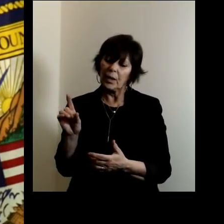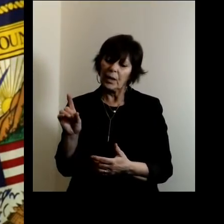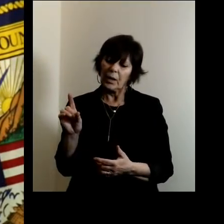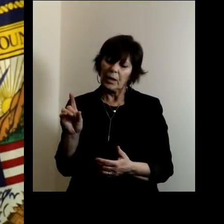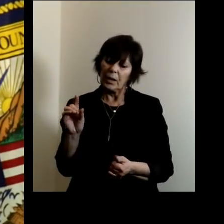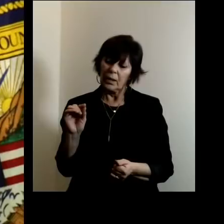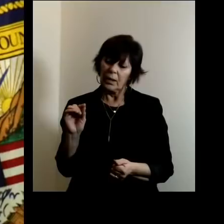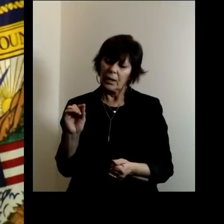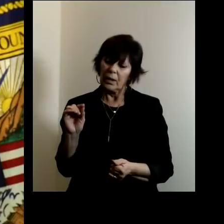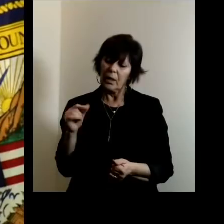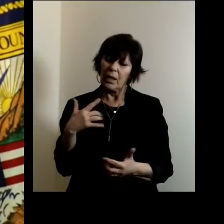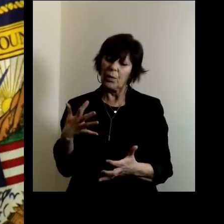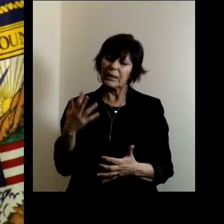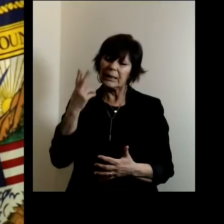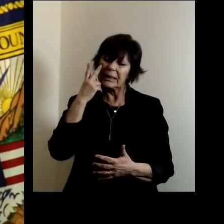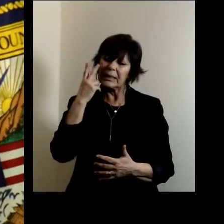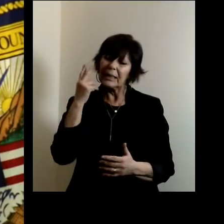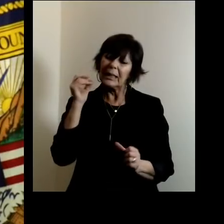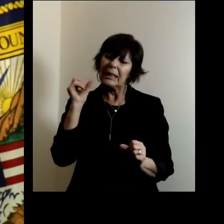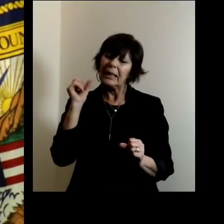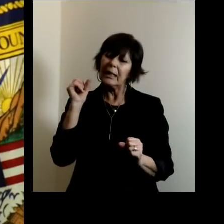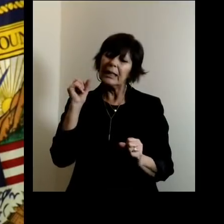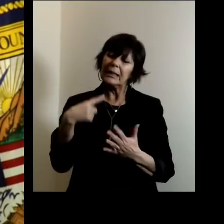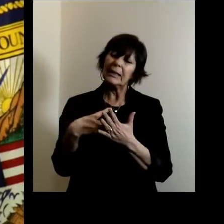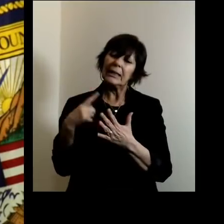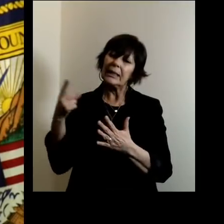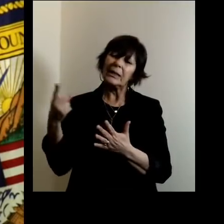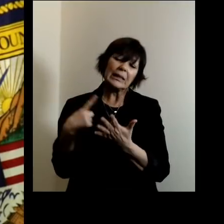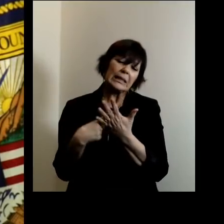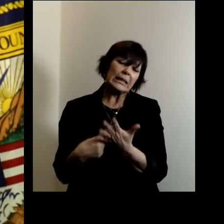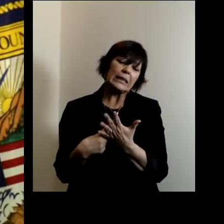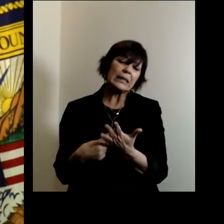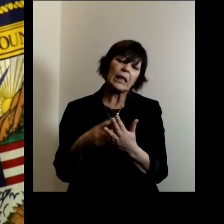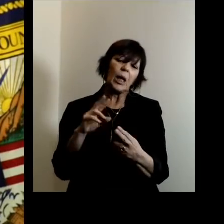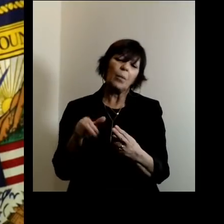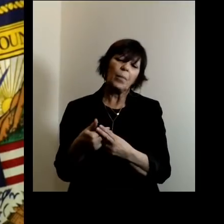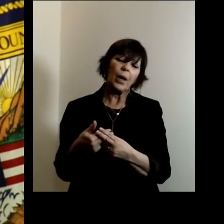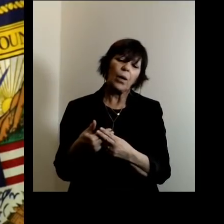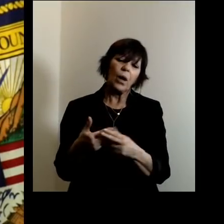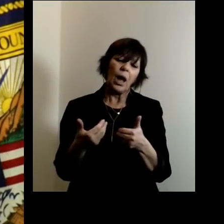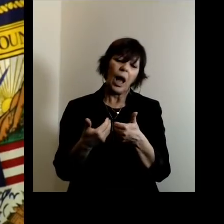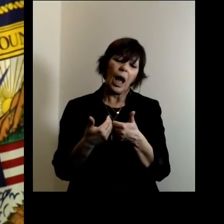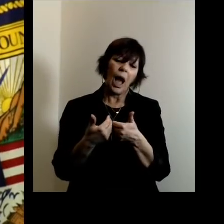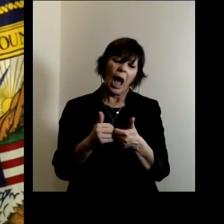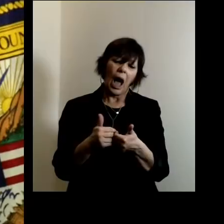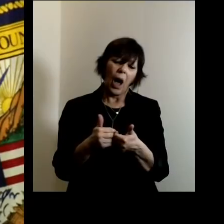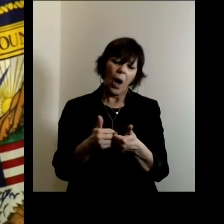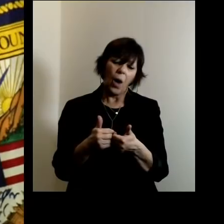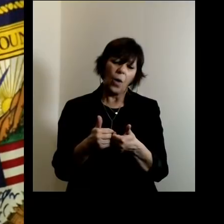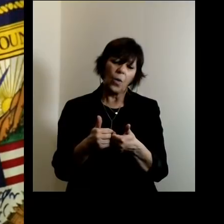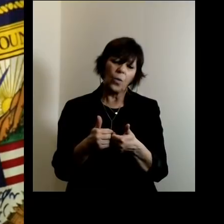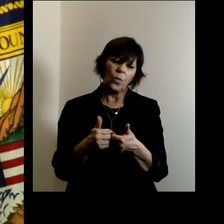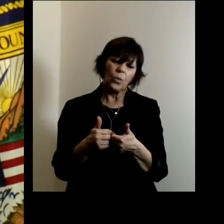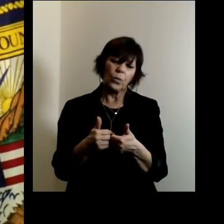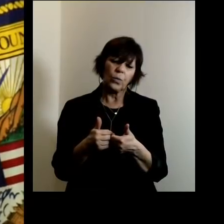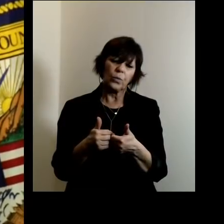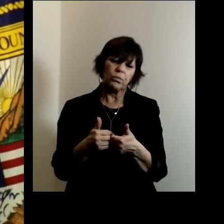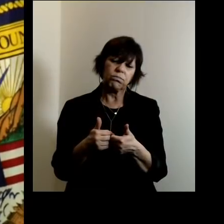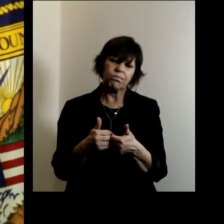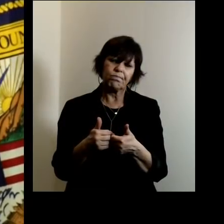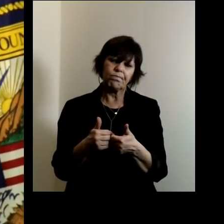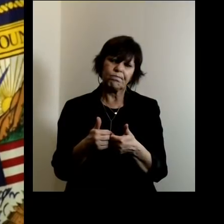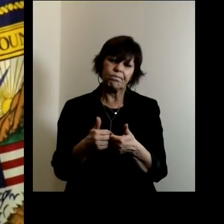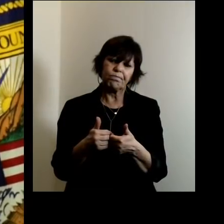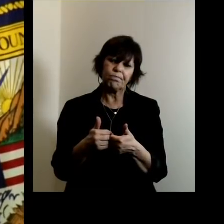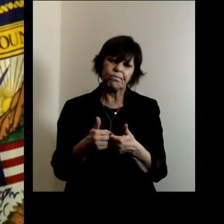thanks. I just wanted to see if you could take us into the discussions at all, maybe give us some insight as to how close maybe this was to happening, or and what your